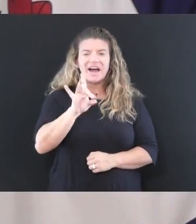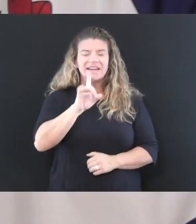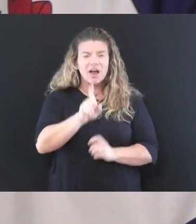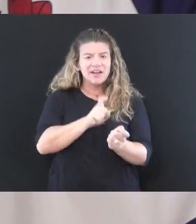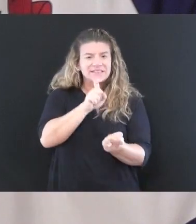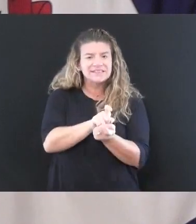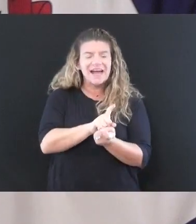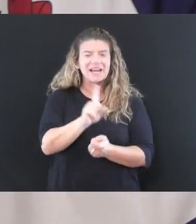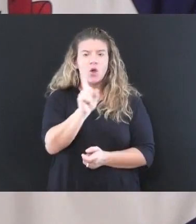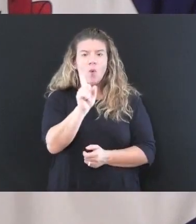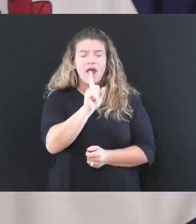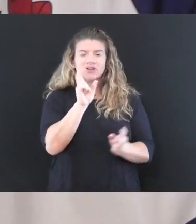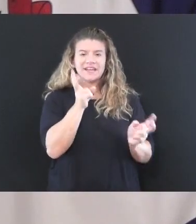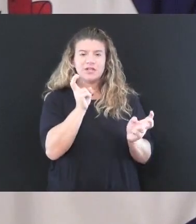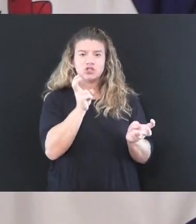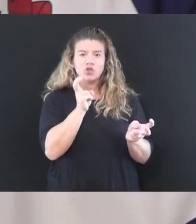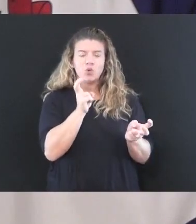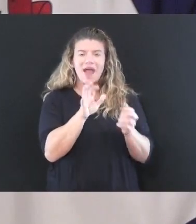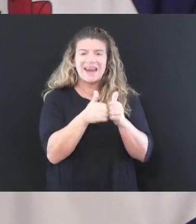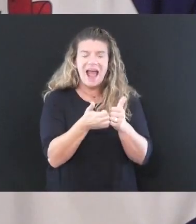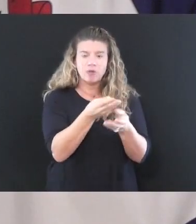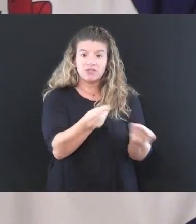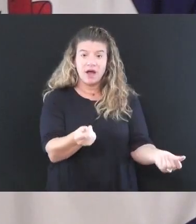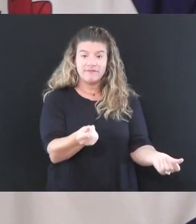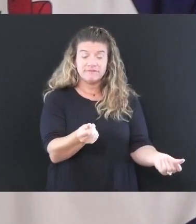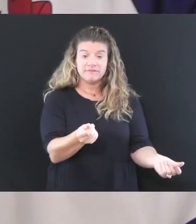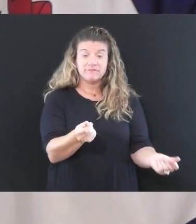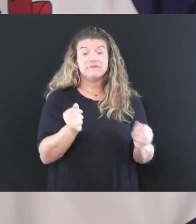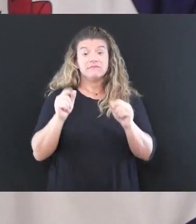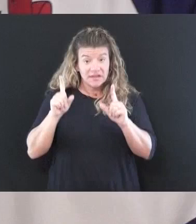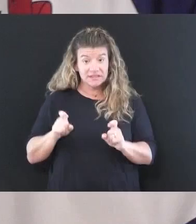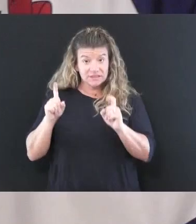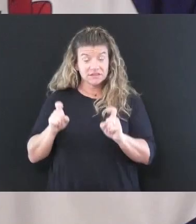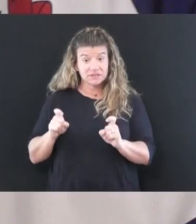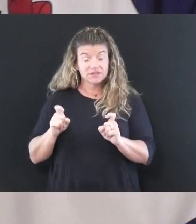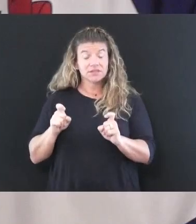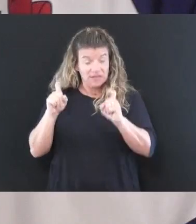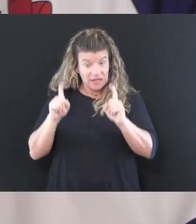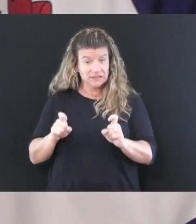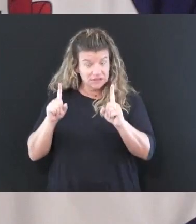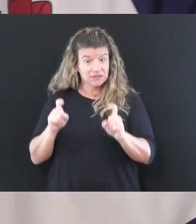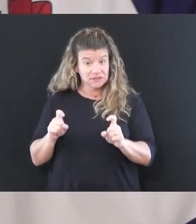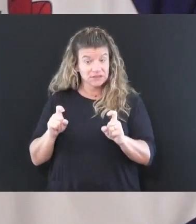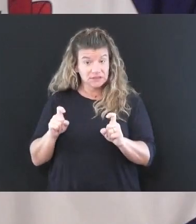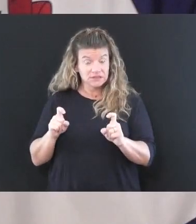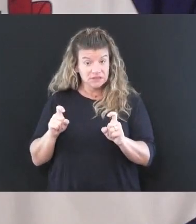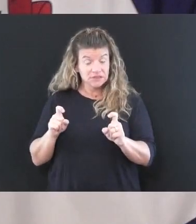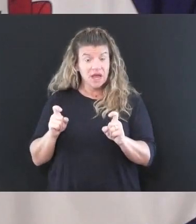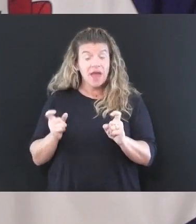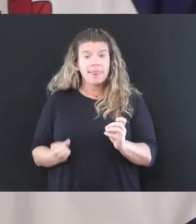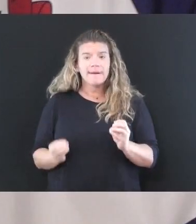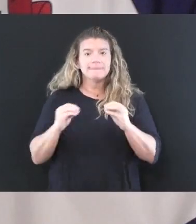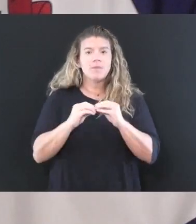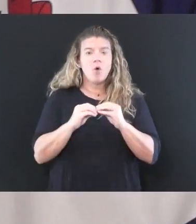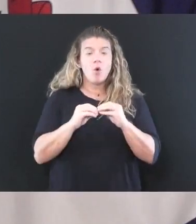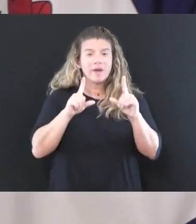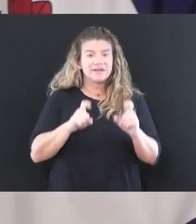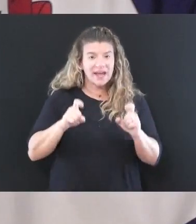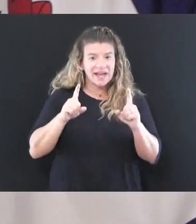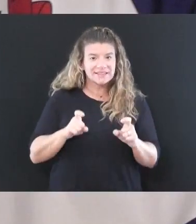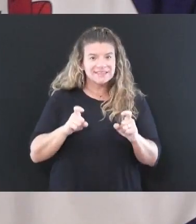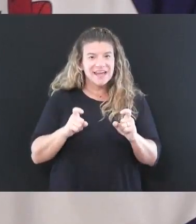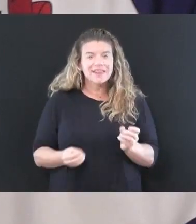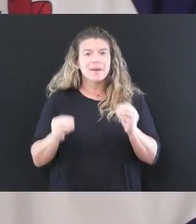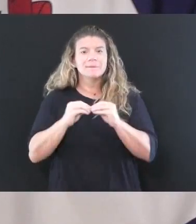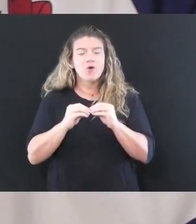the problems are and what to do? We test. We test. The more we test, the more we